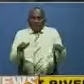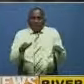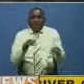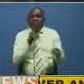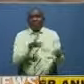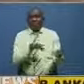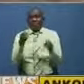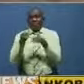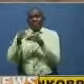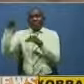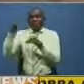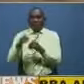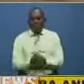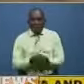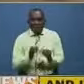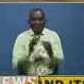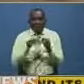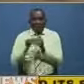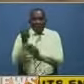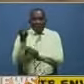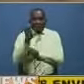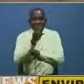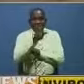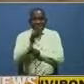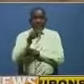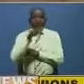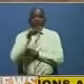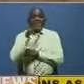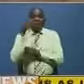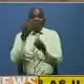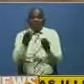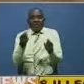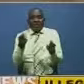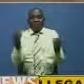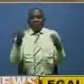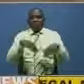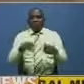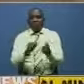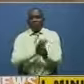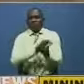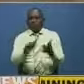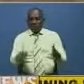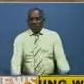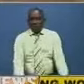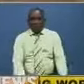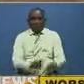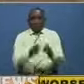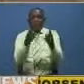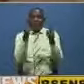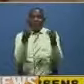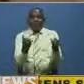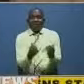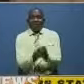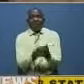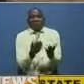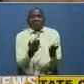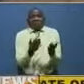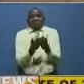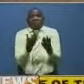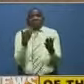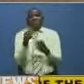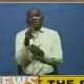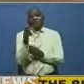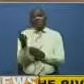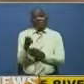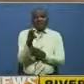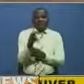to move away. About 722 farmlands has actually been washed away by what happened on the eve of